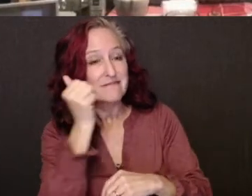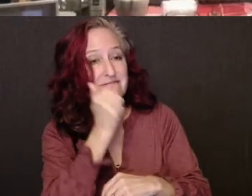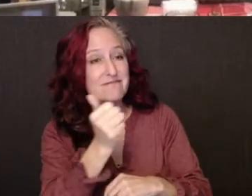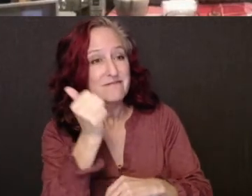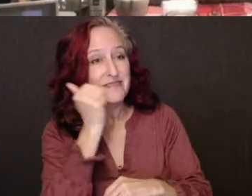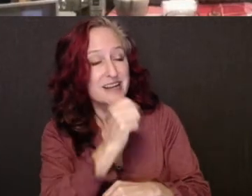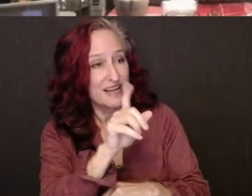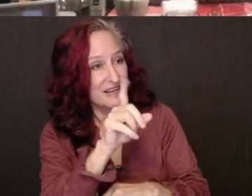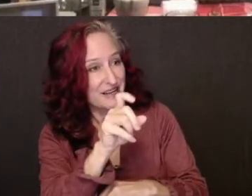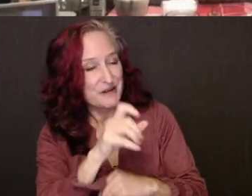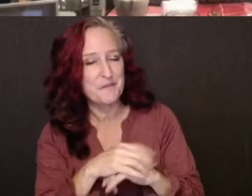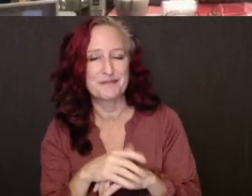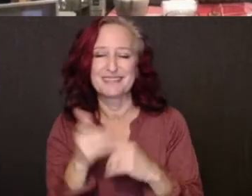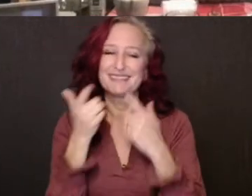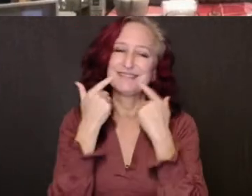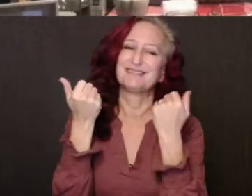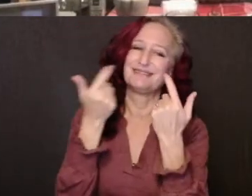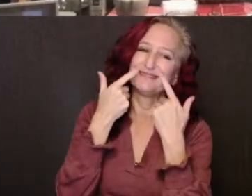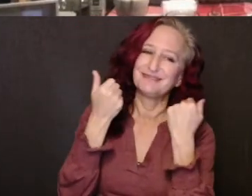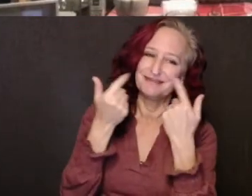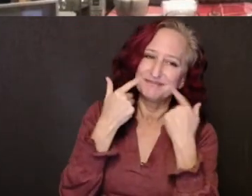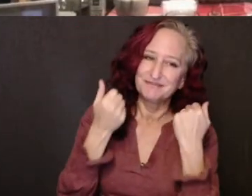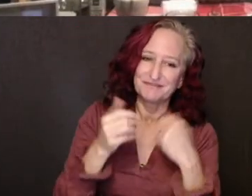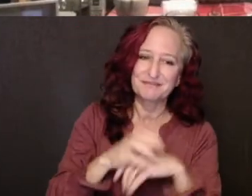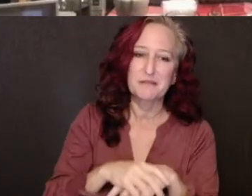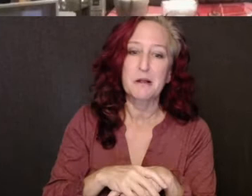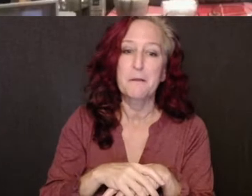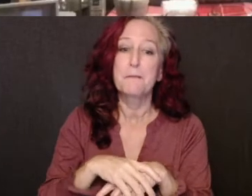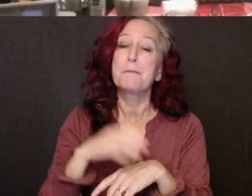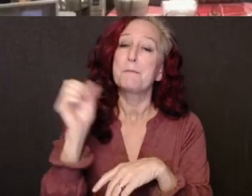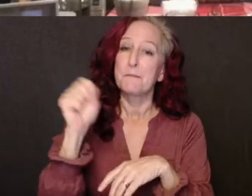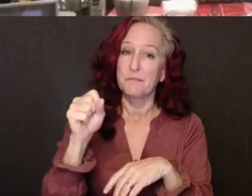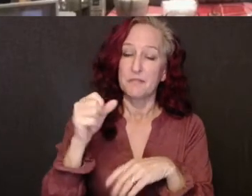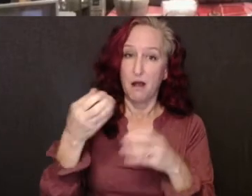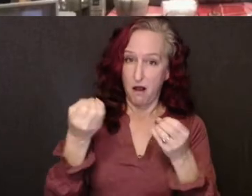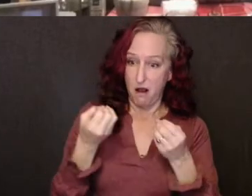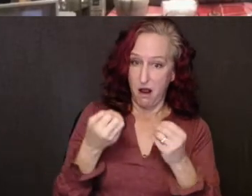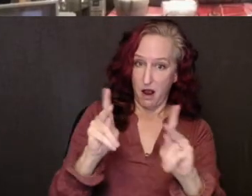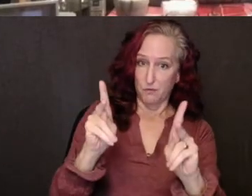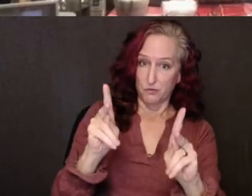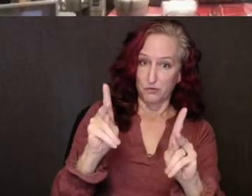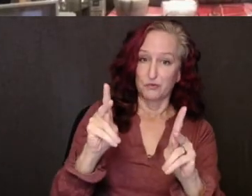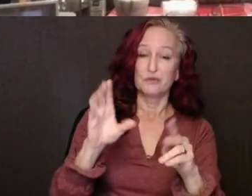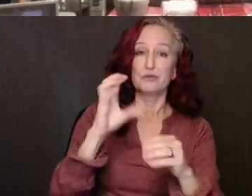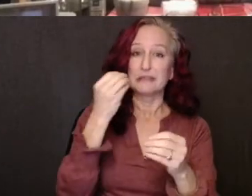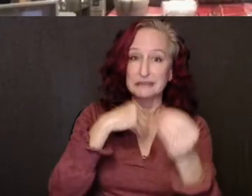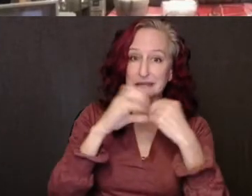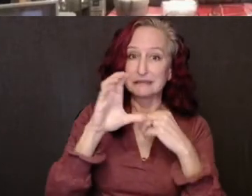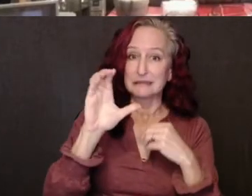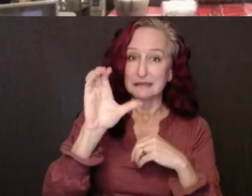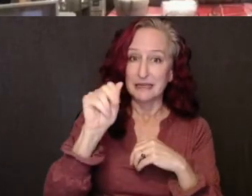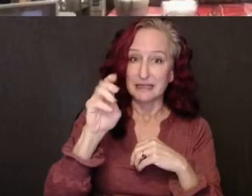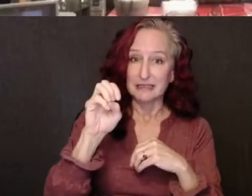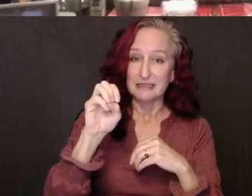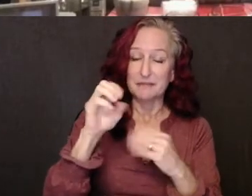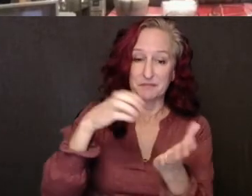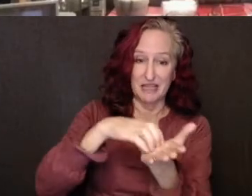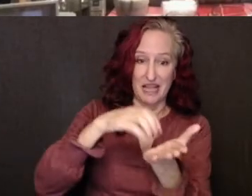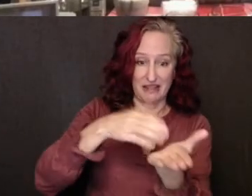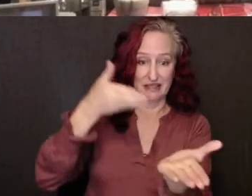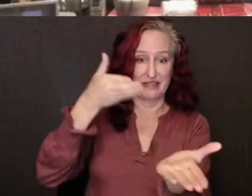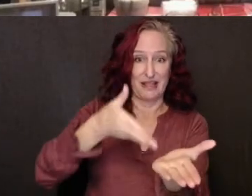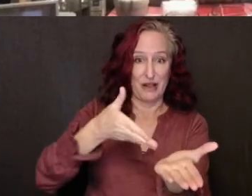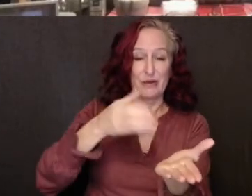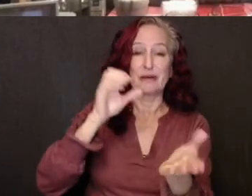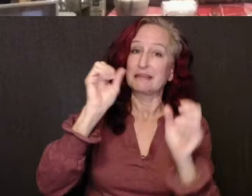who, of course, this is my favorite part of any meal, specializes in desserts. So I have